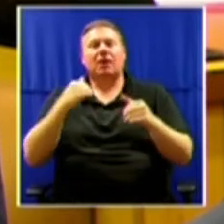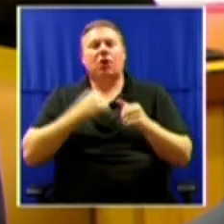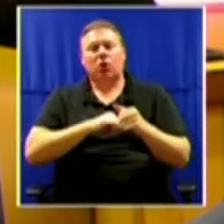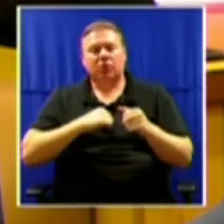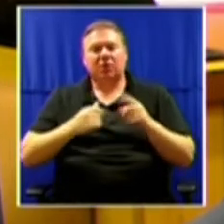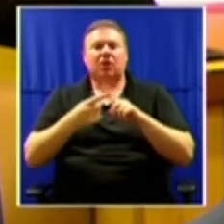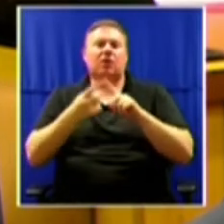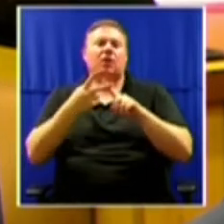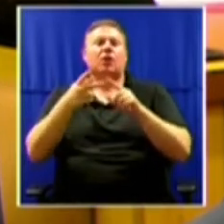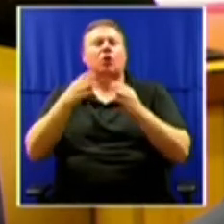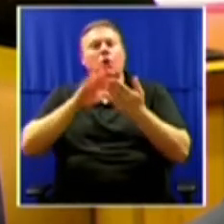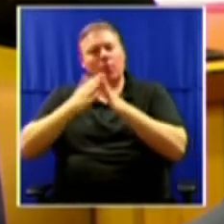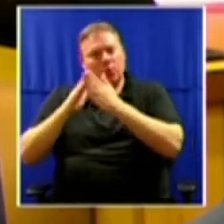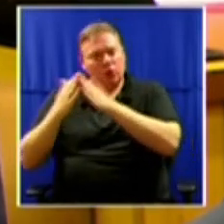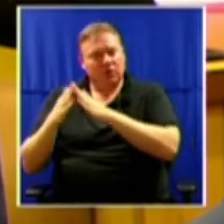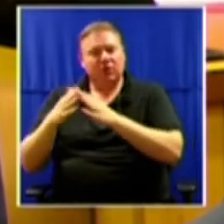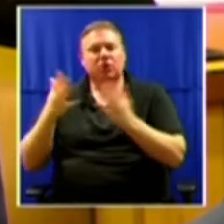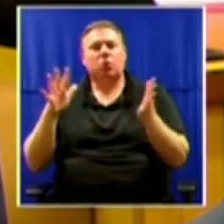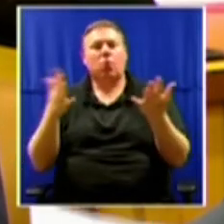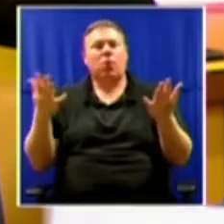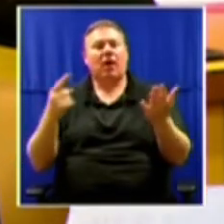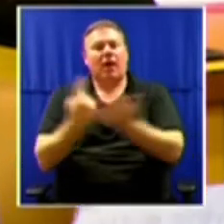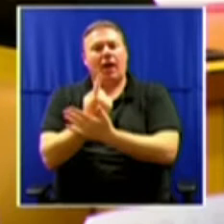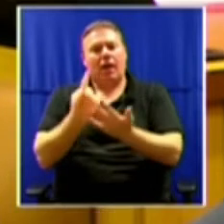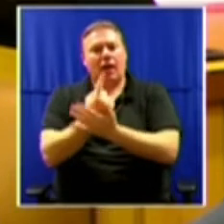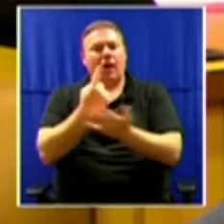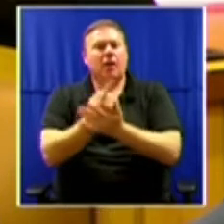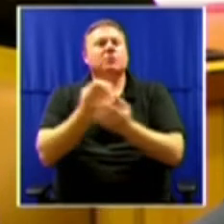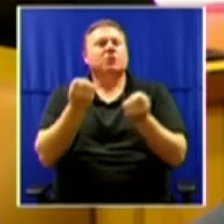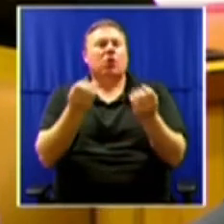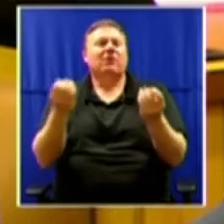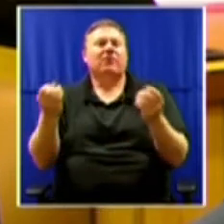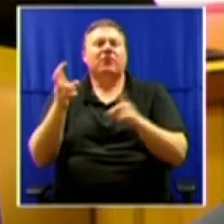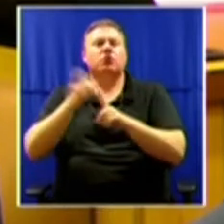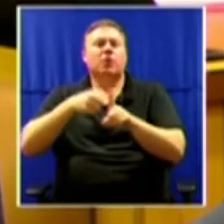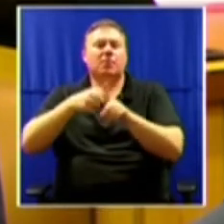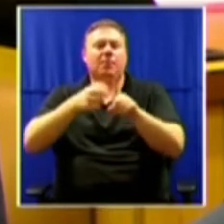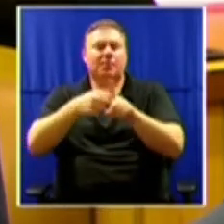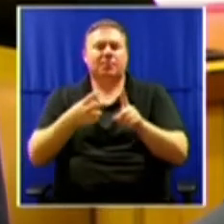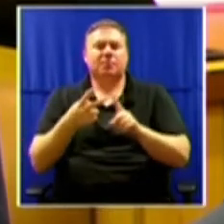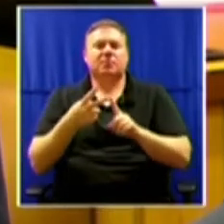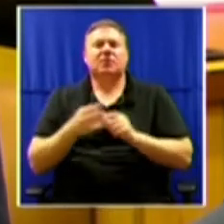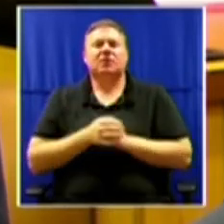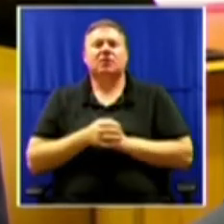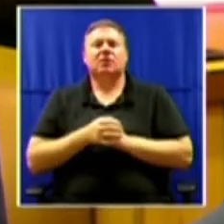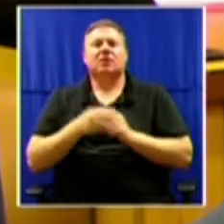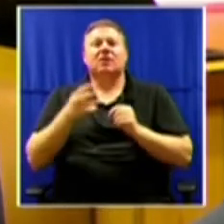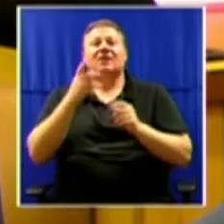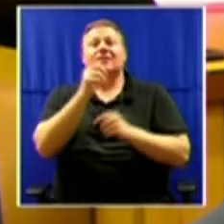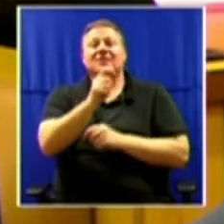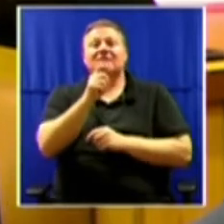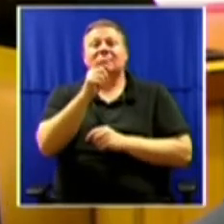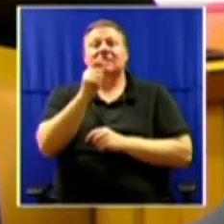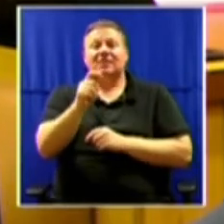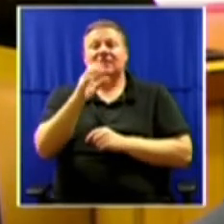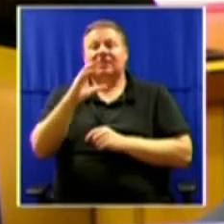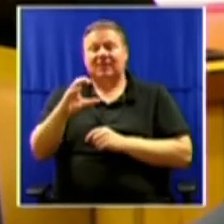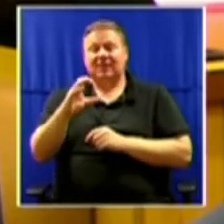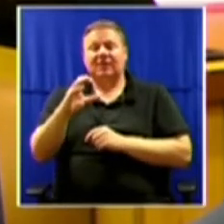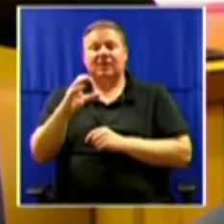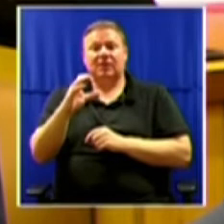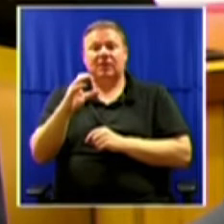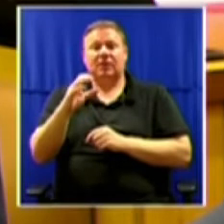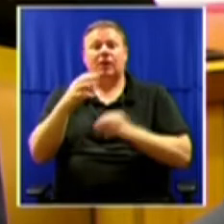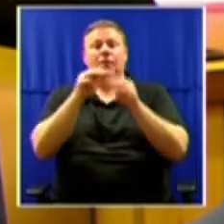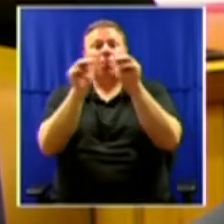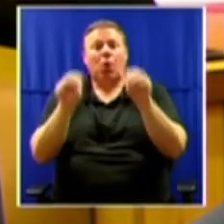where the incidence of rape is particularly high. The TCC model is regarded as an international best practice